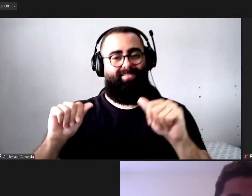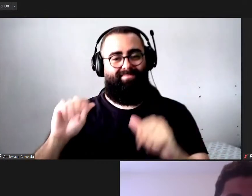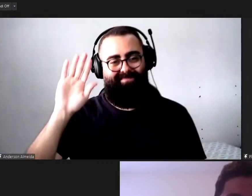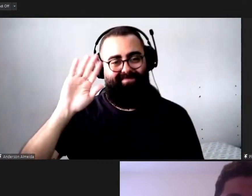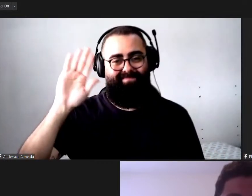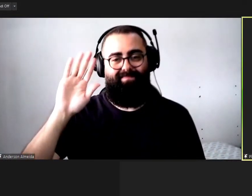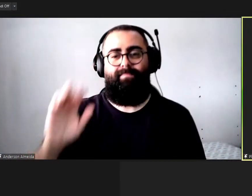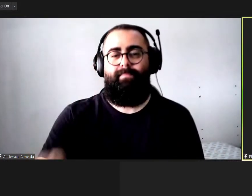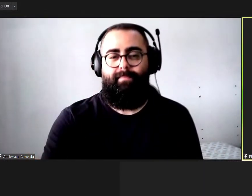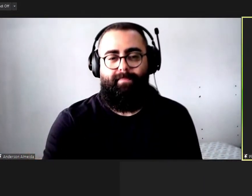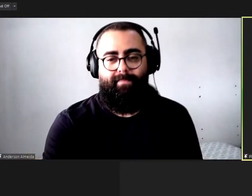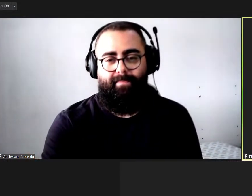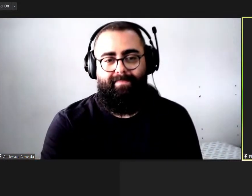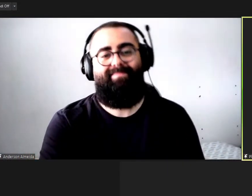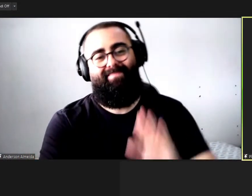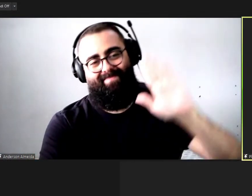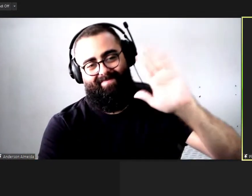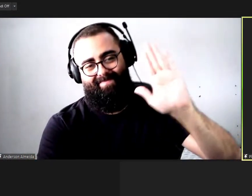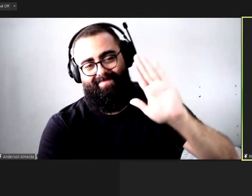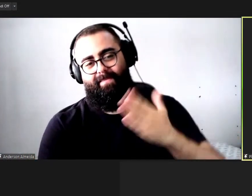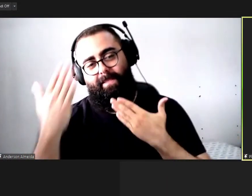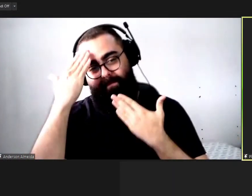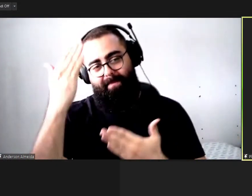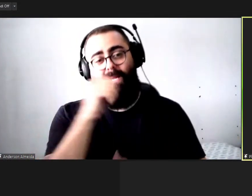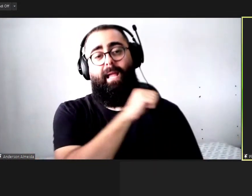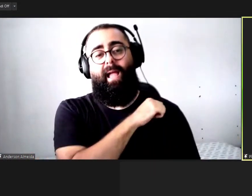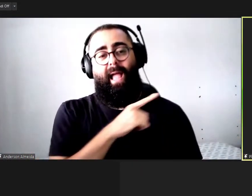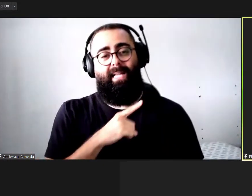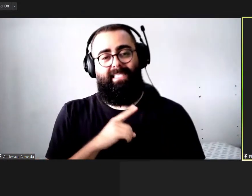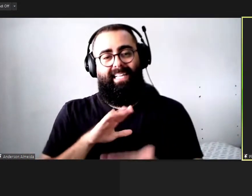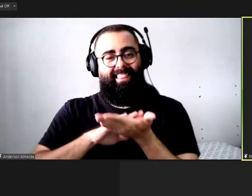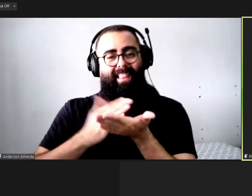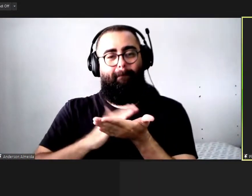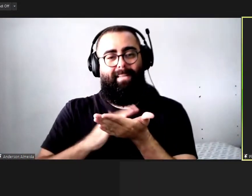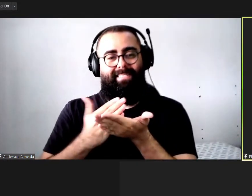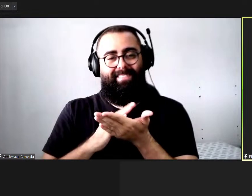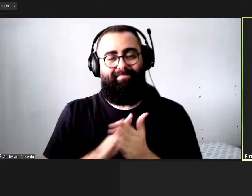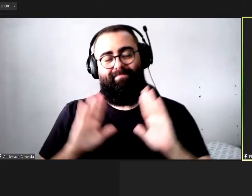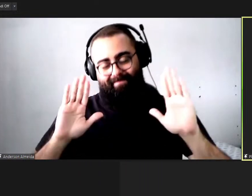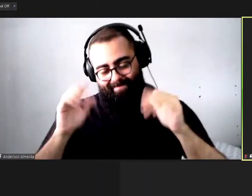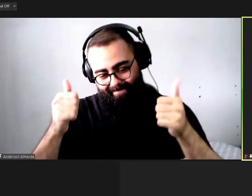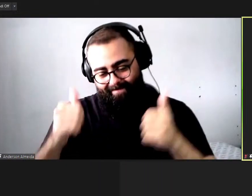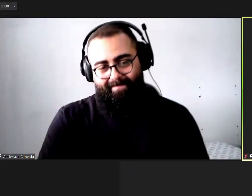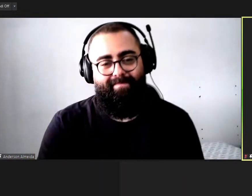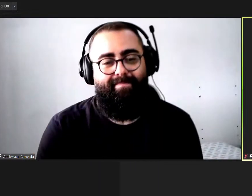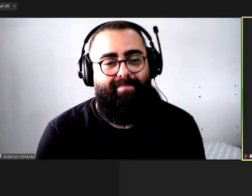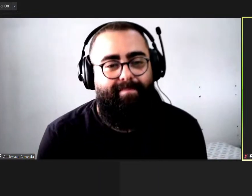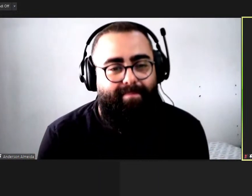And thank you, Anderson, as well, for the interpretation.